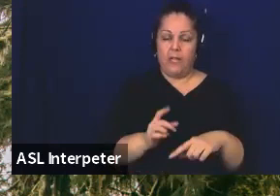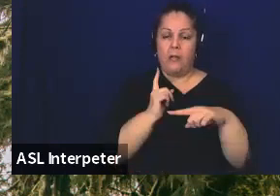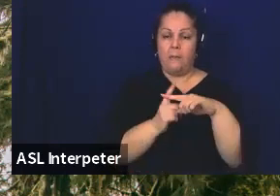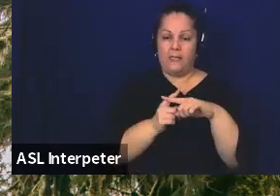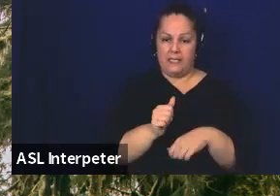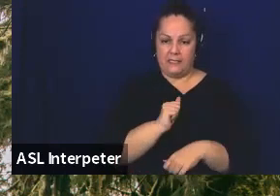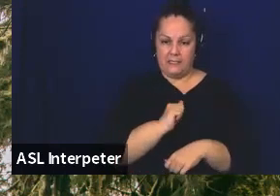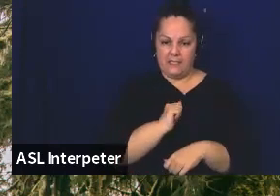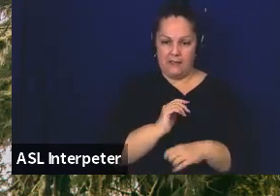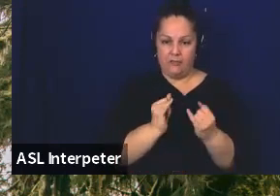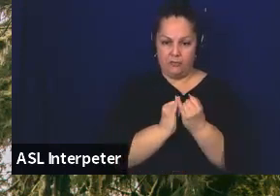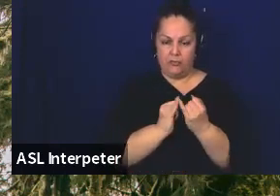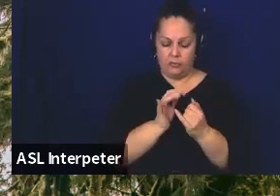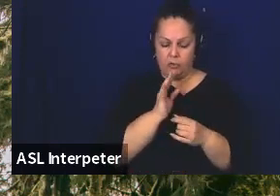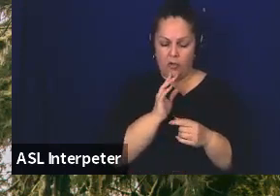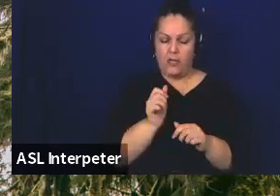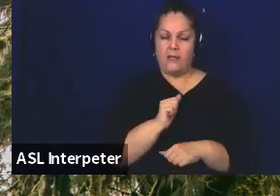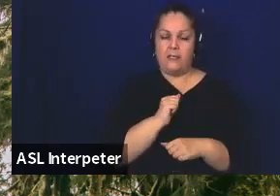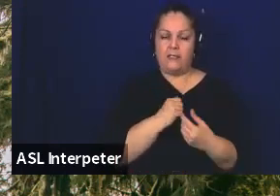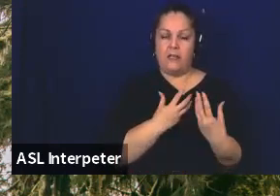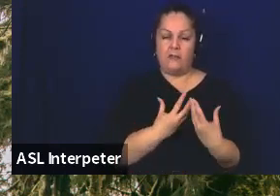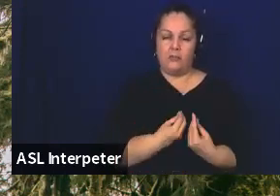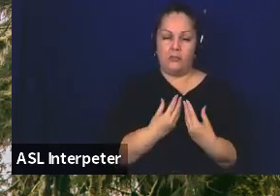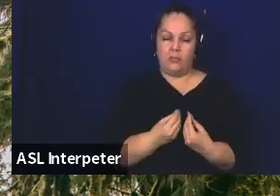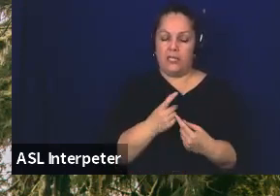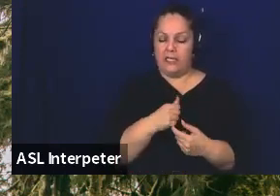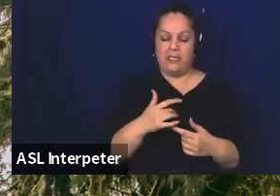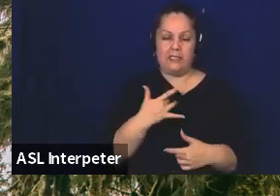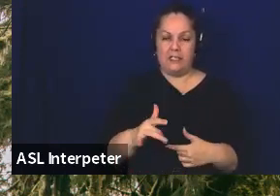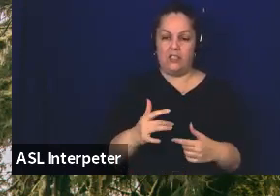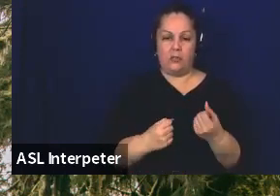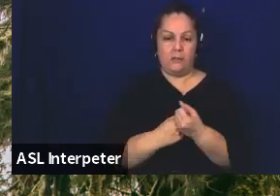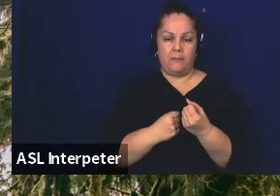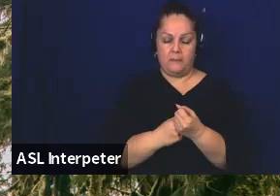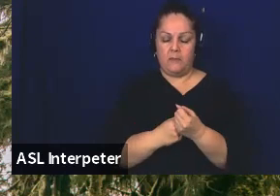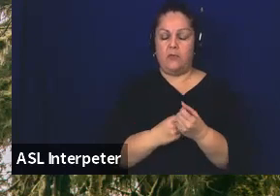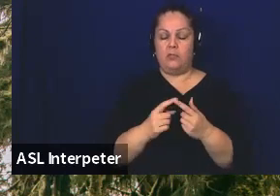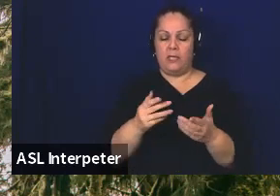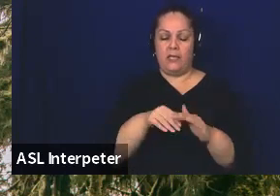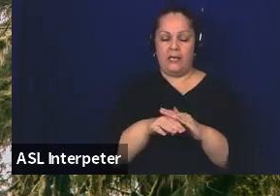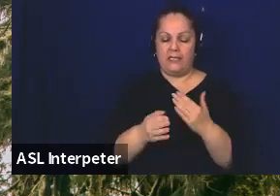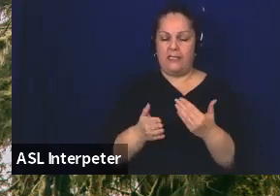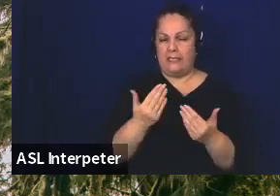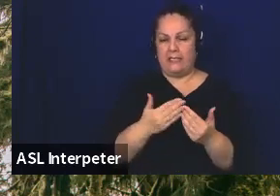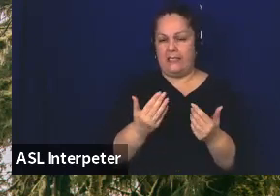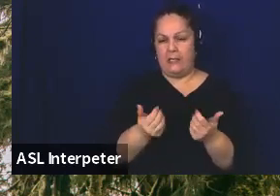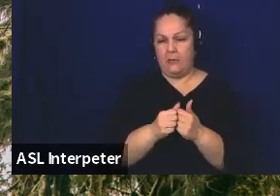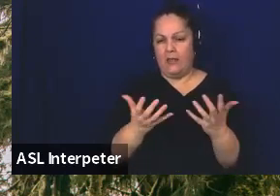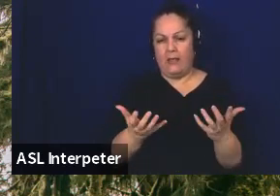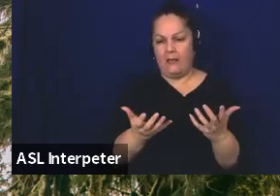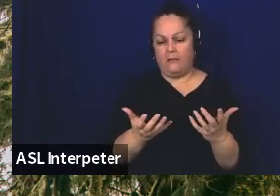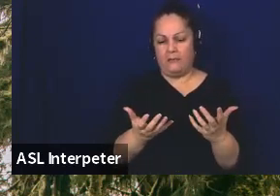self-talk, self-soothing, and any sensory-based supports that they can access easily and without